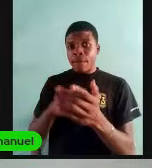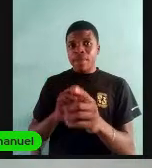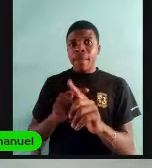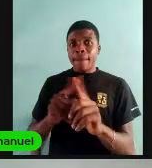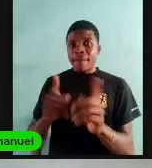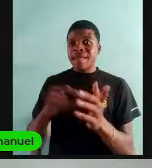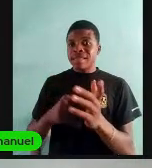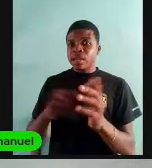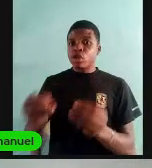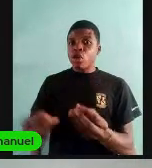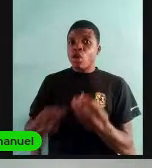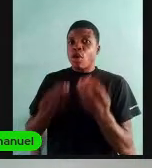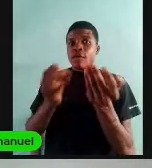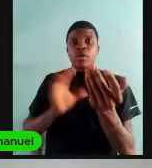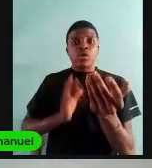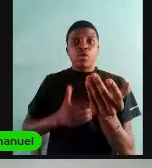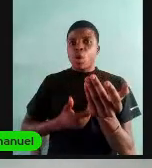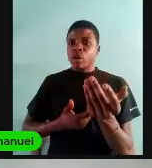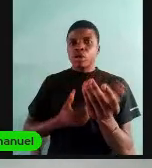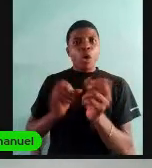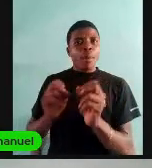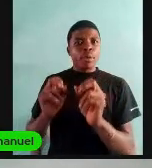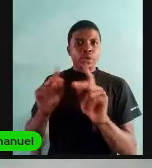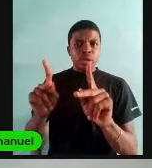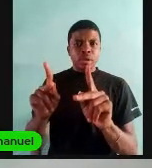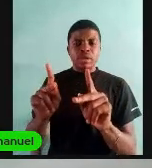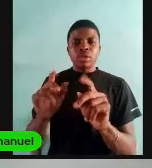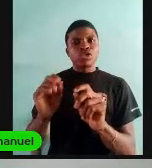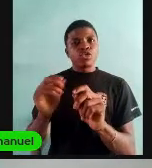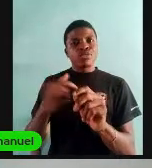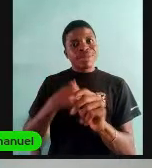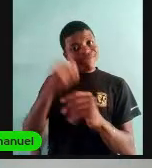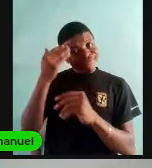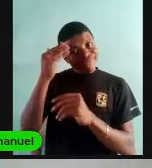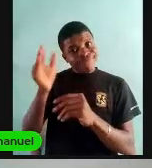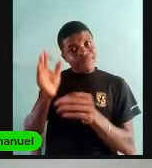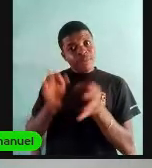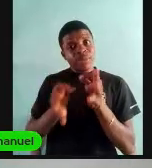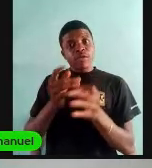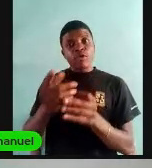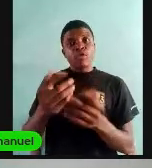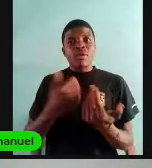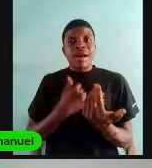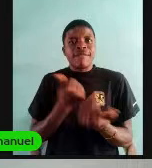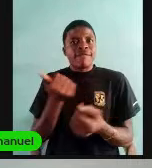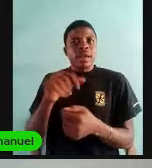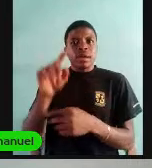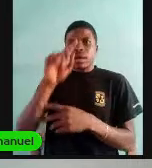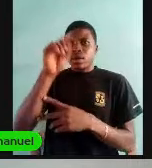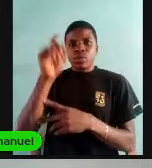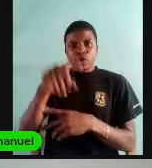have any questions. If anybody have any questions to ask, so she ask questions. Thank you.